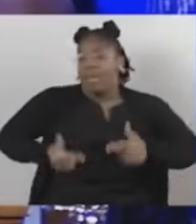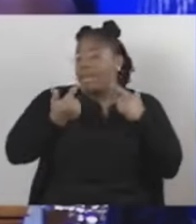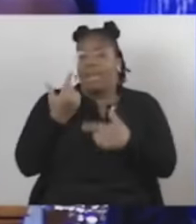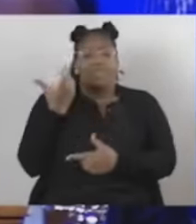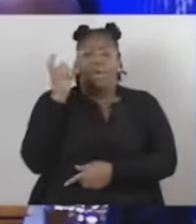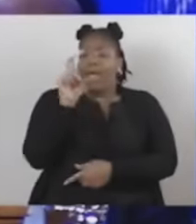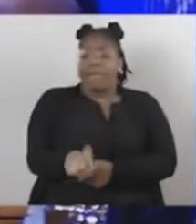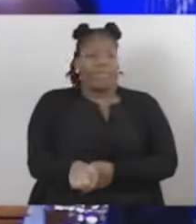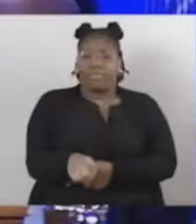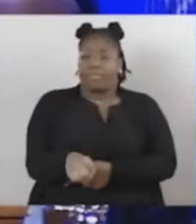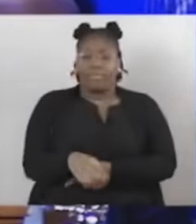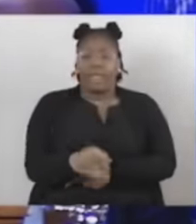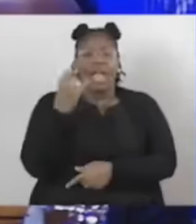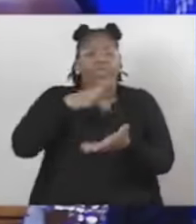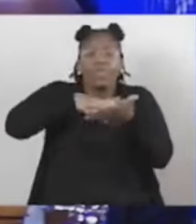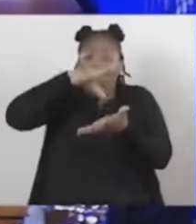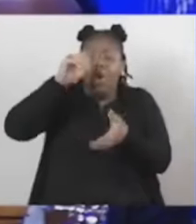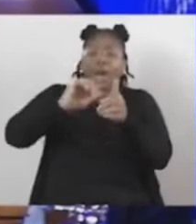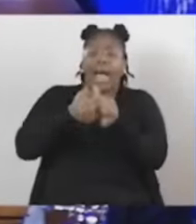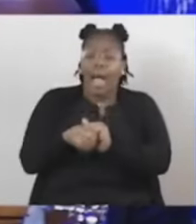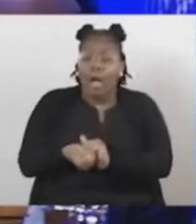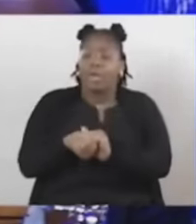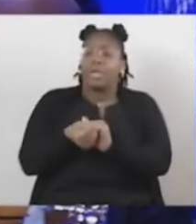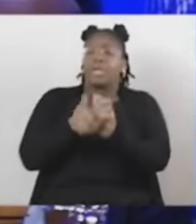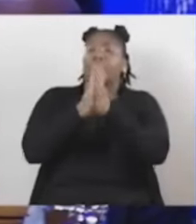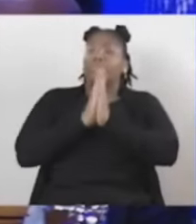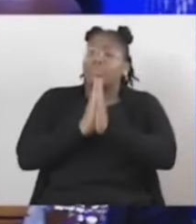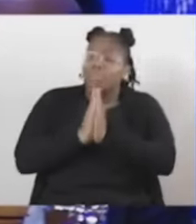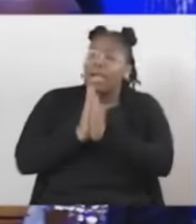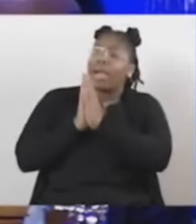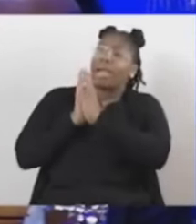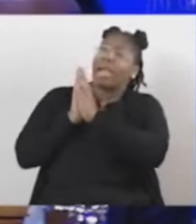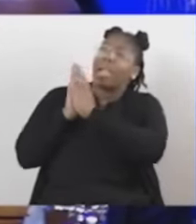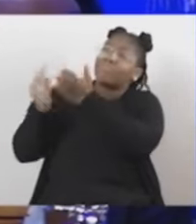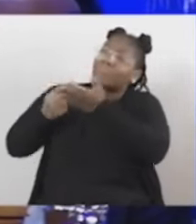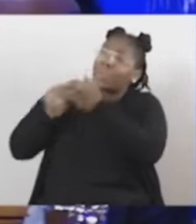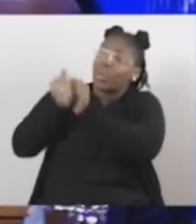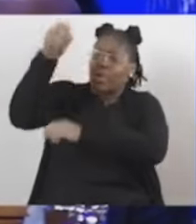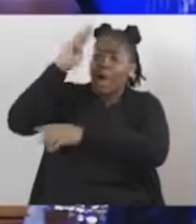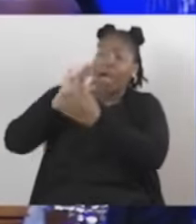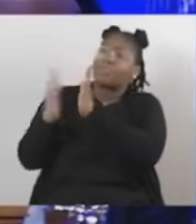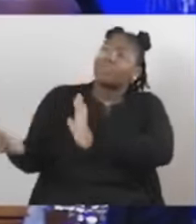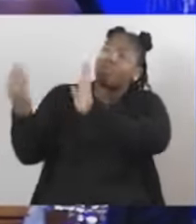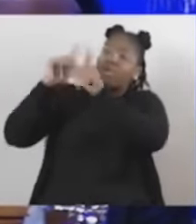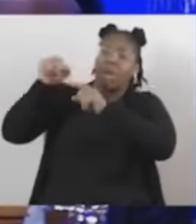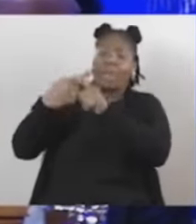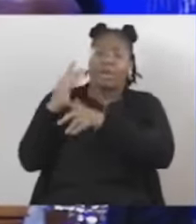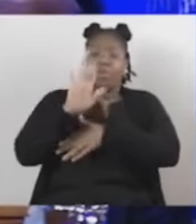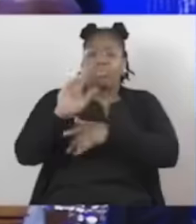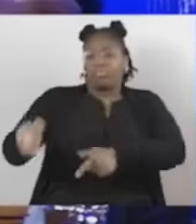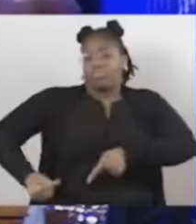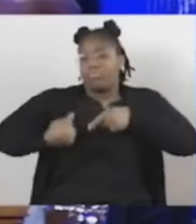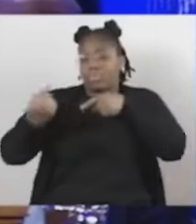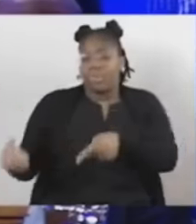if you learn how to address them before they jeopardize the rest of the proverbial garment. In other words, whatever you